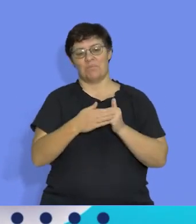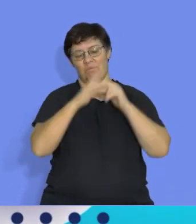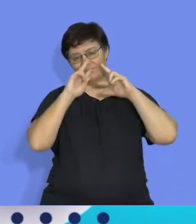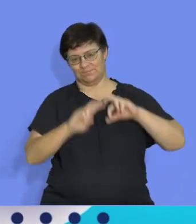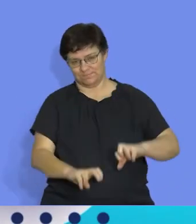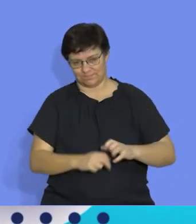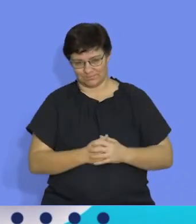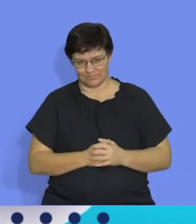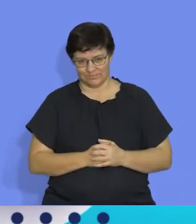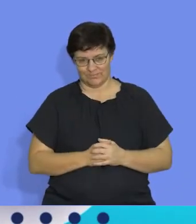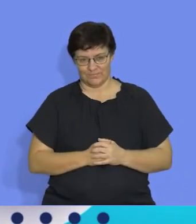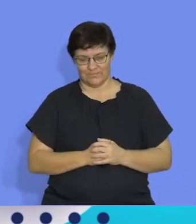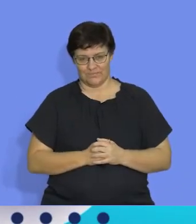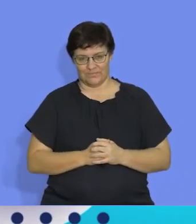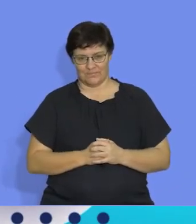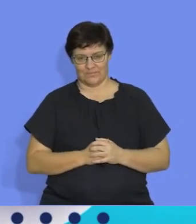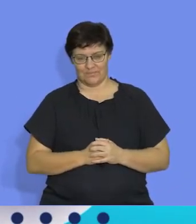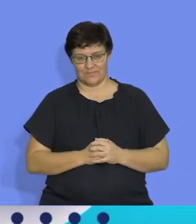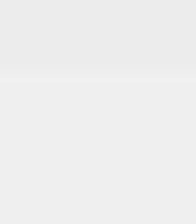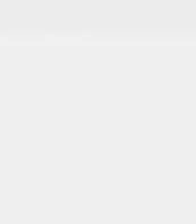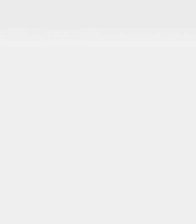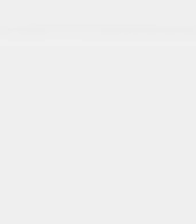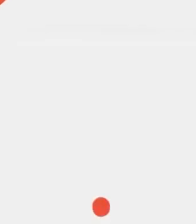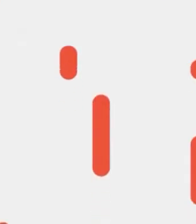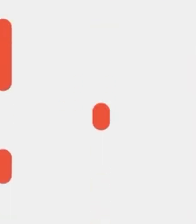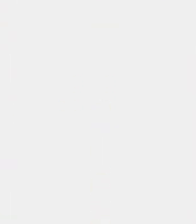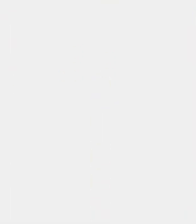of geometric sequences.